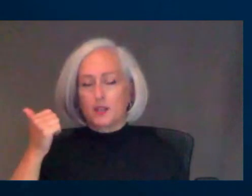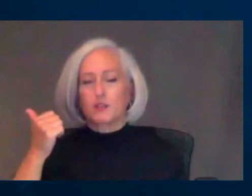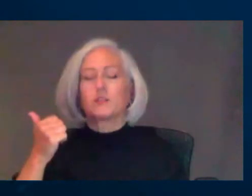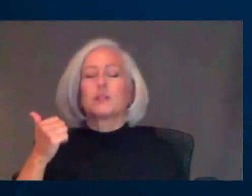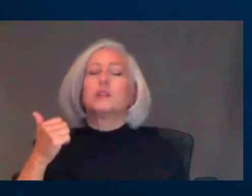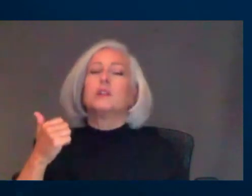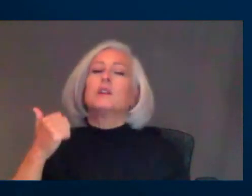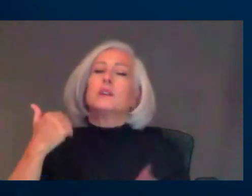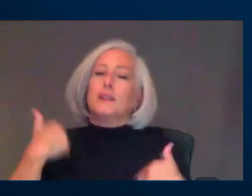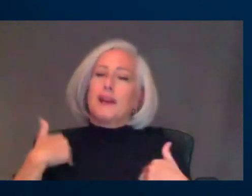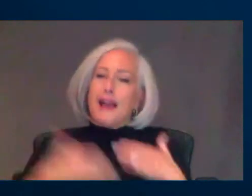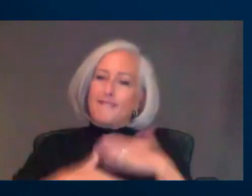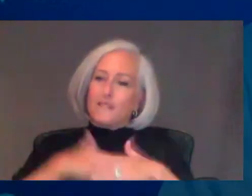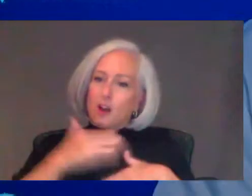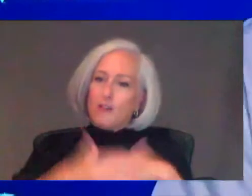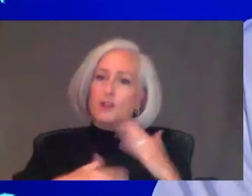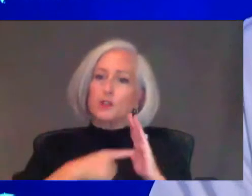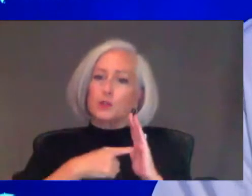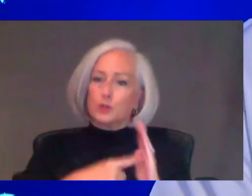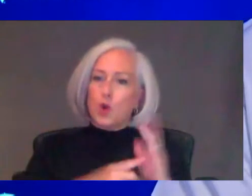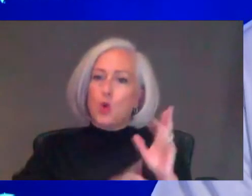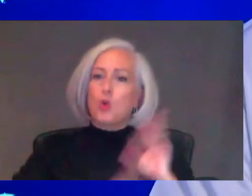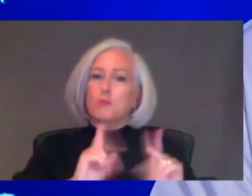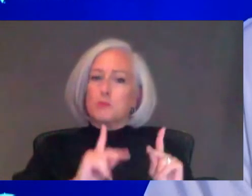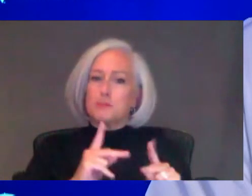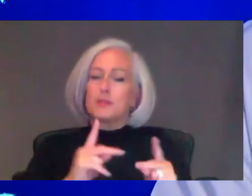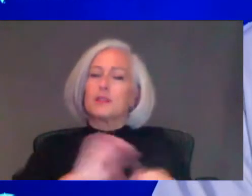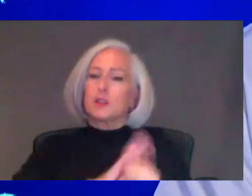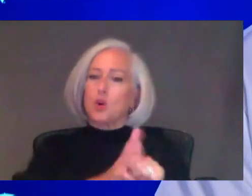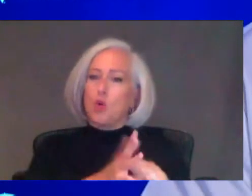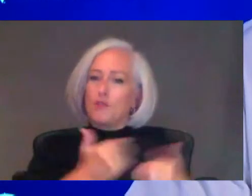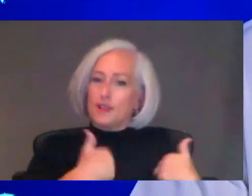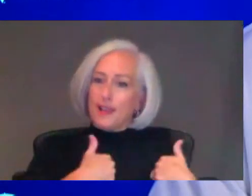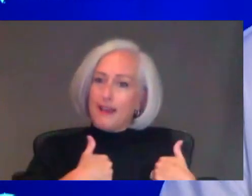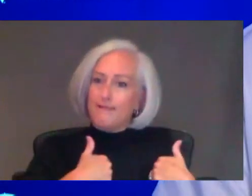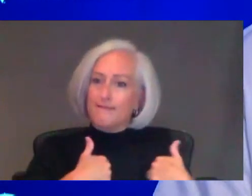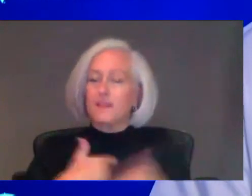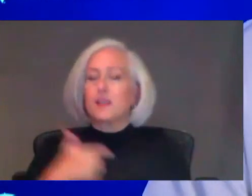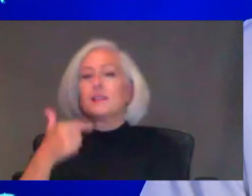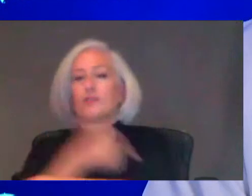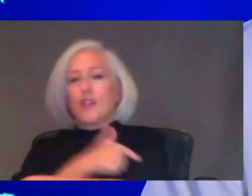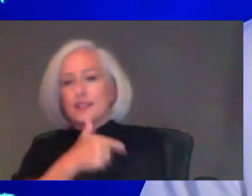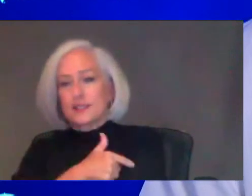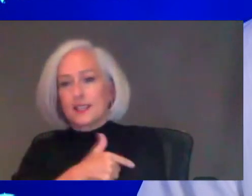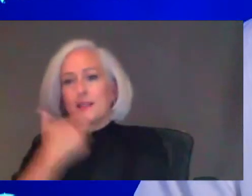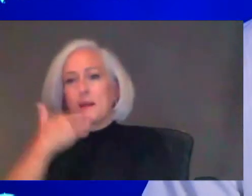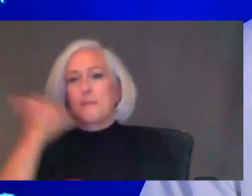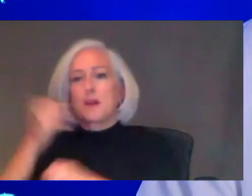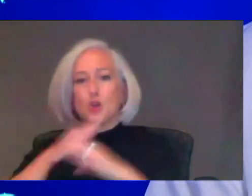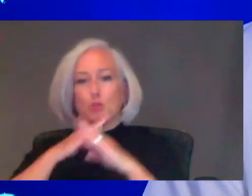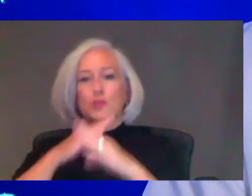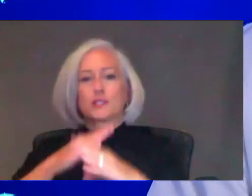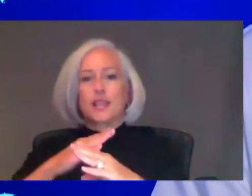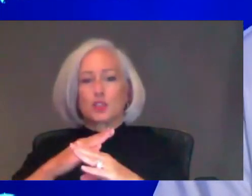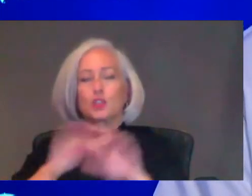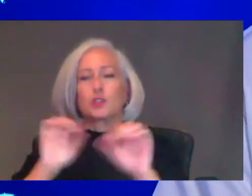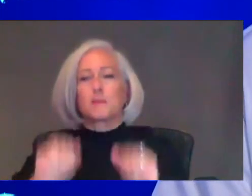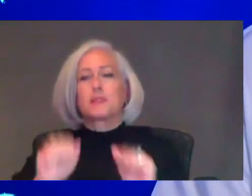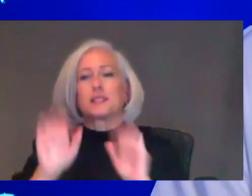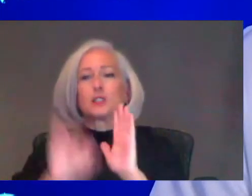big picture. I think it's all helping to inform us about our immunity, about the virus, but really take